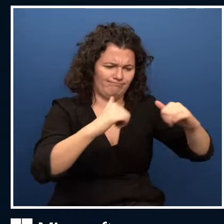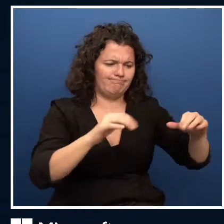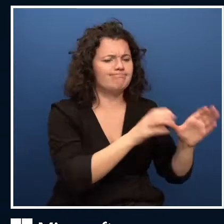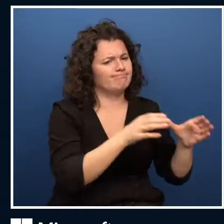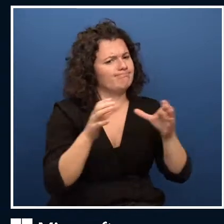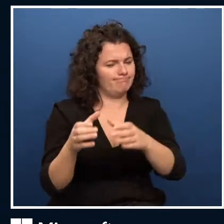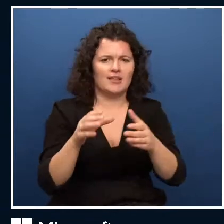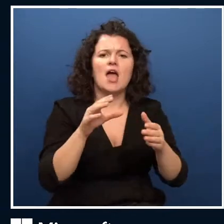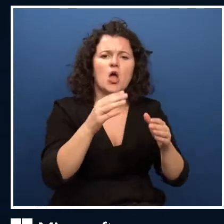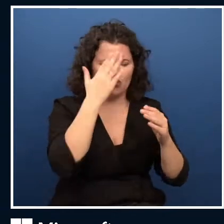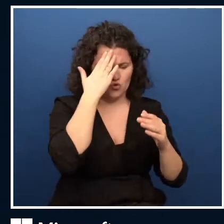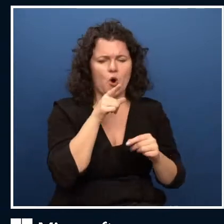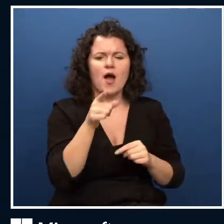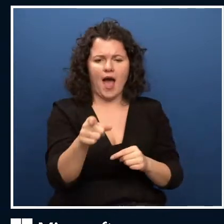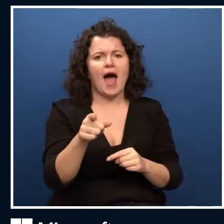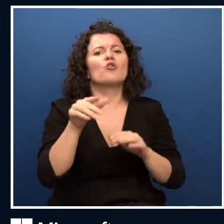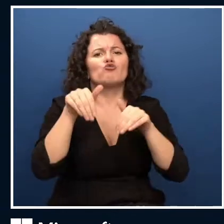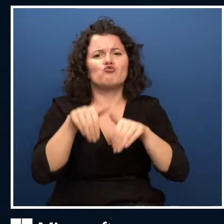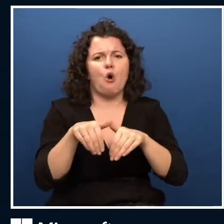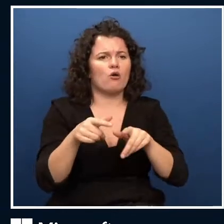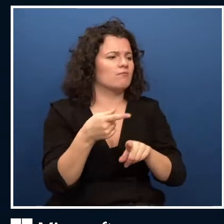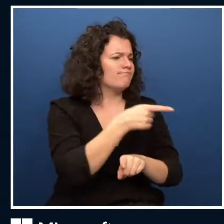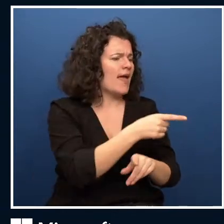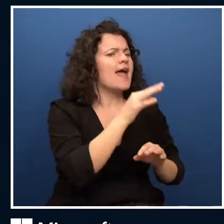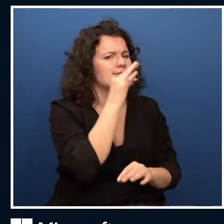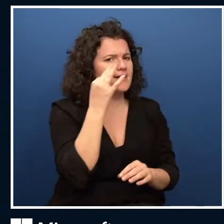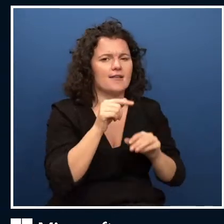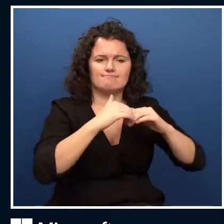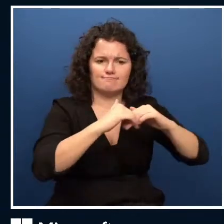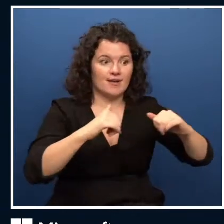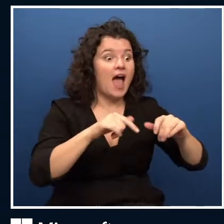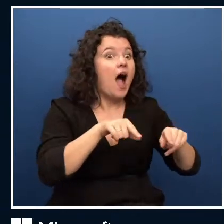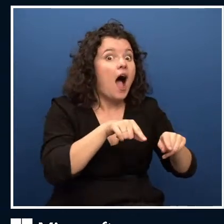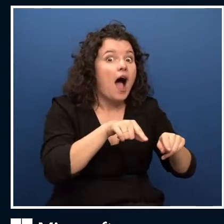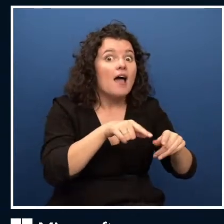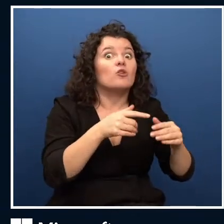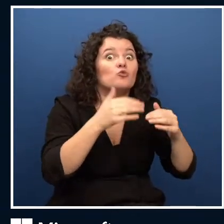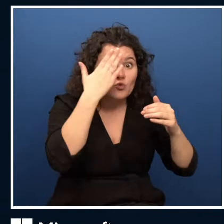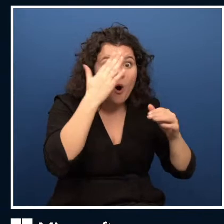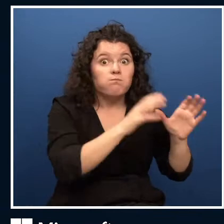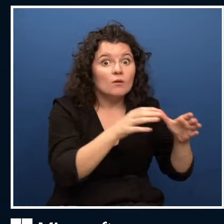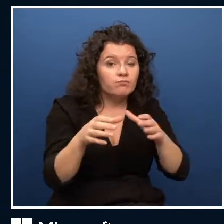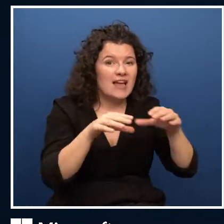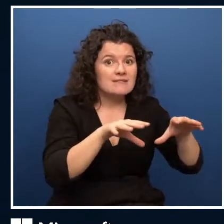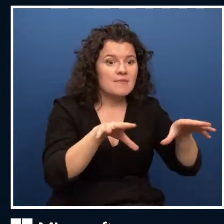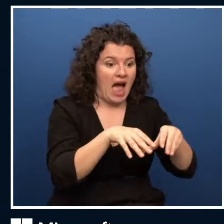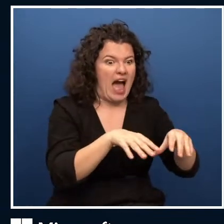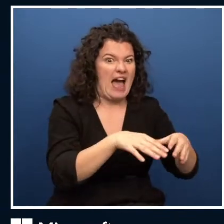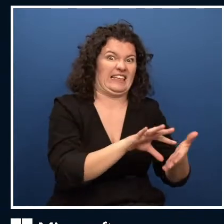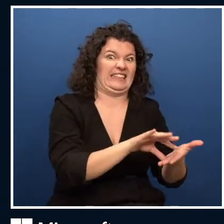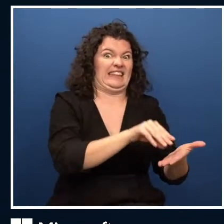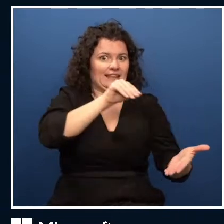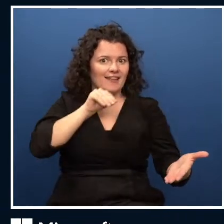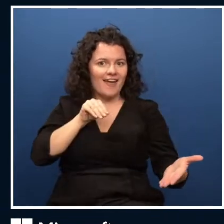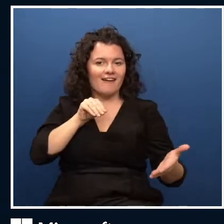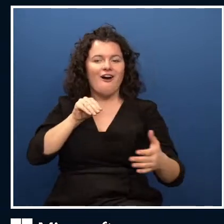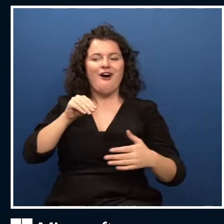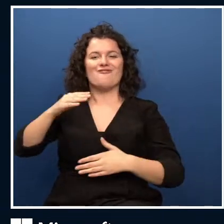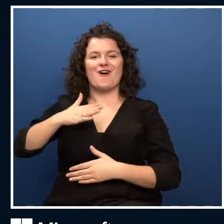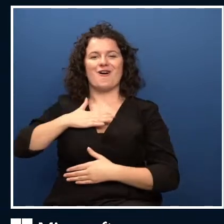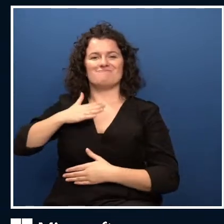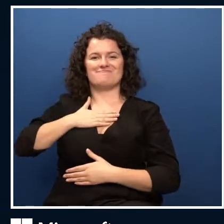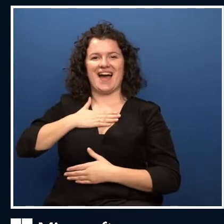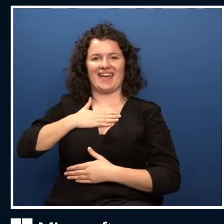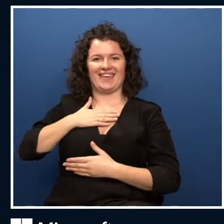to our own models, our custom models. And for example,